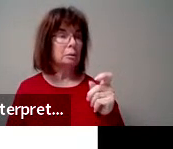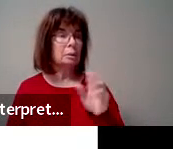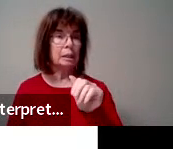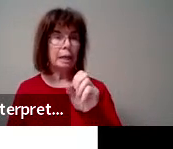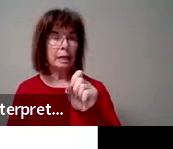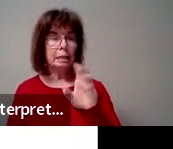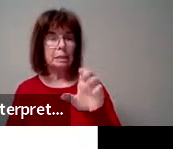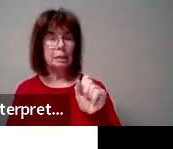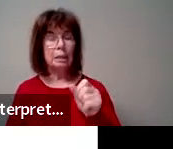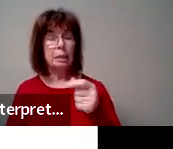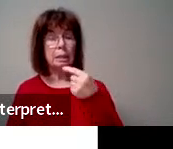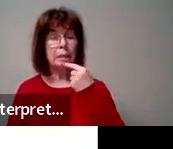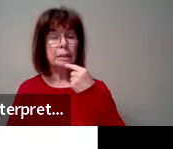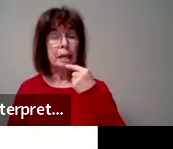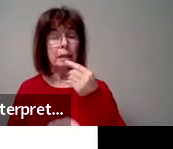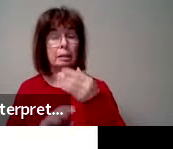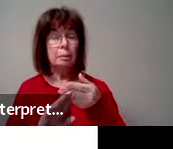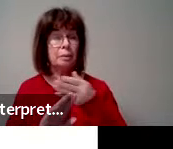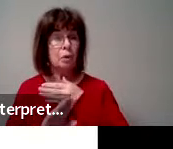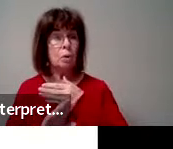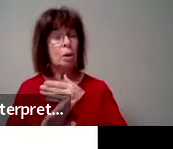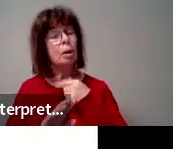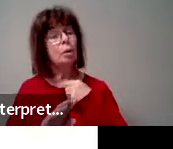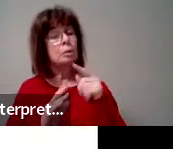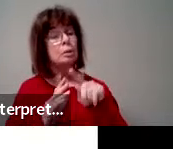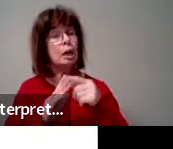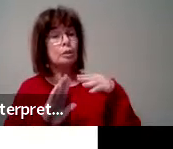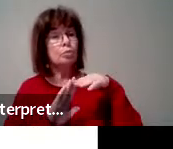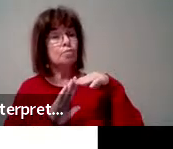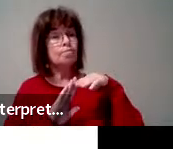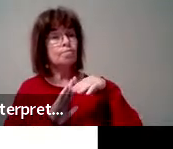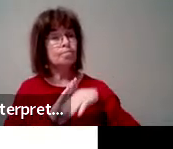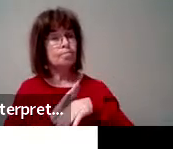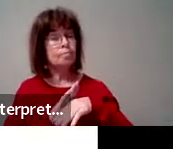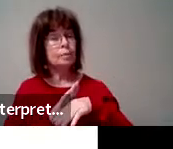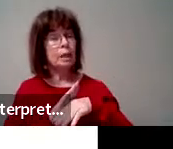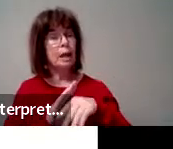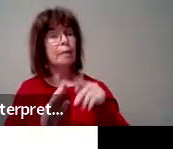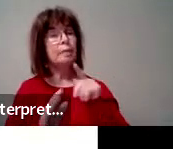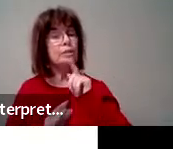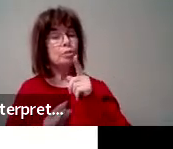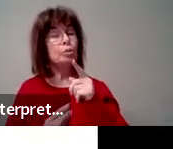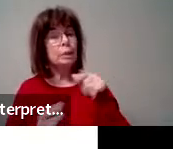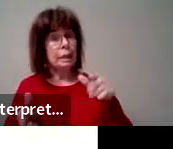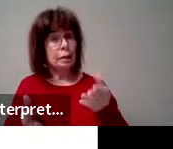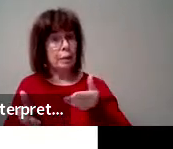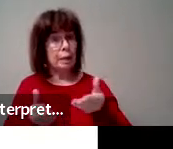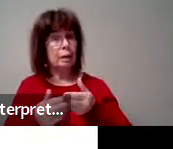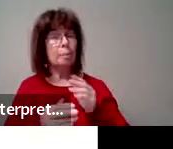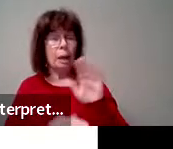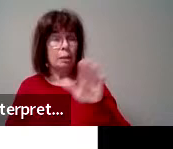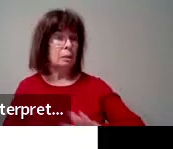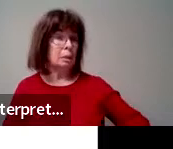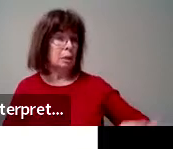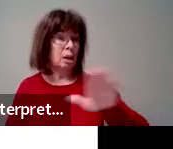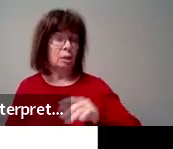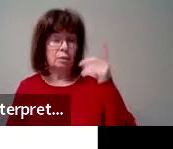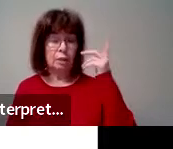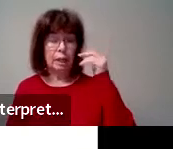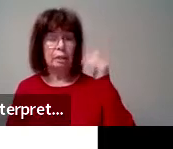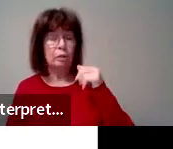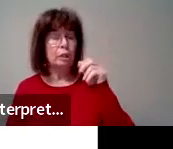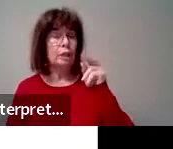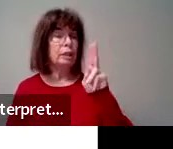earlier, cases are decreasing. And that's true not only in Alameda County, but in California and the United